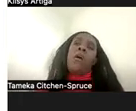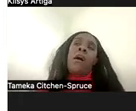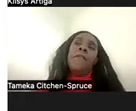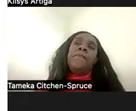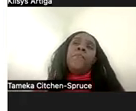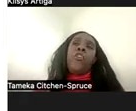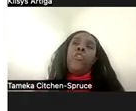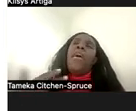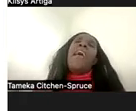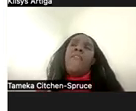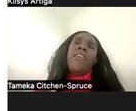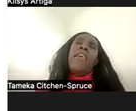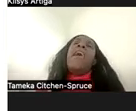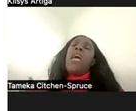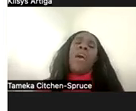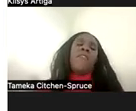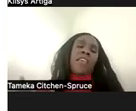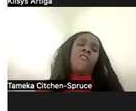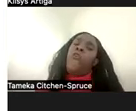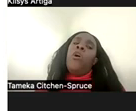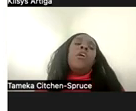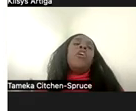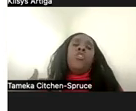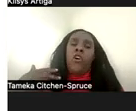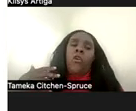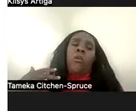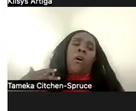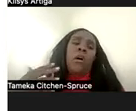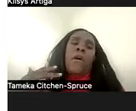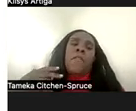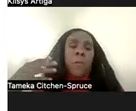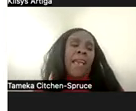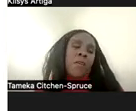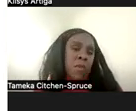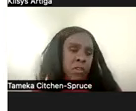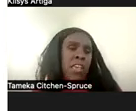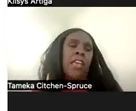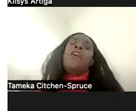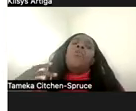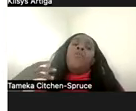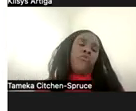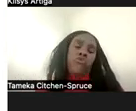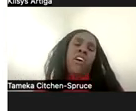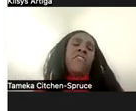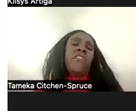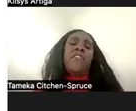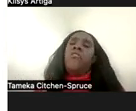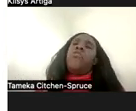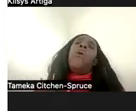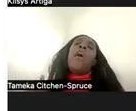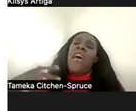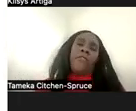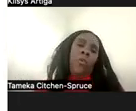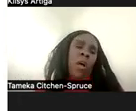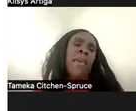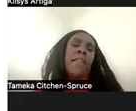for, you know, when I advocate for, you know, the Black community and racial justice,